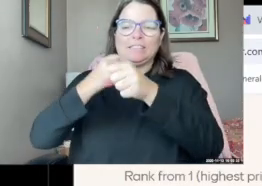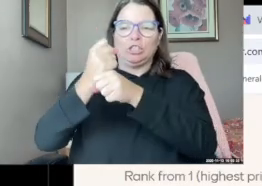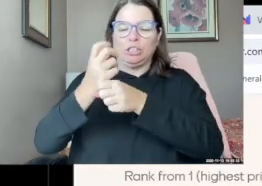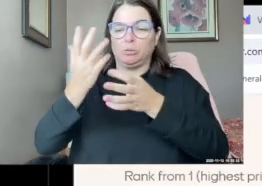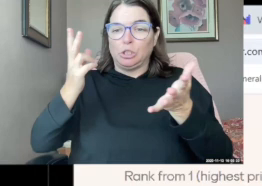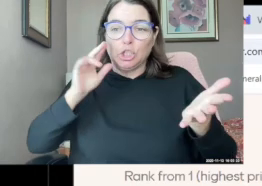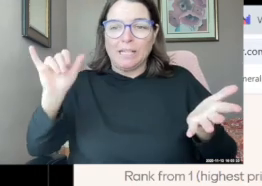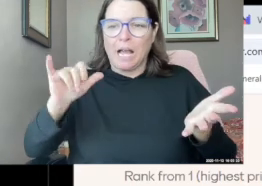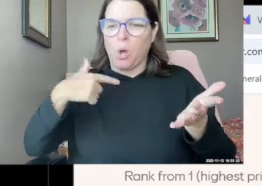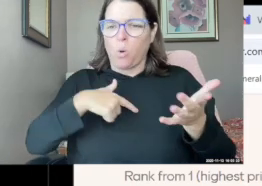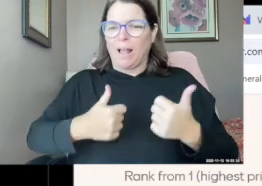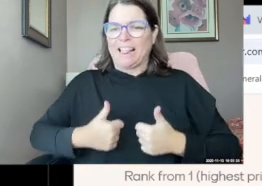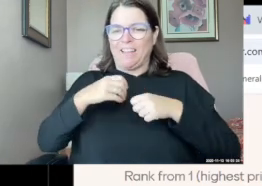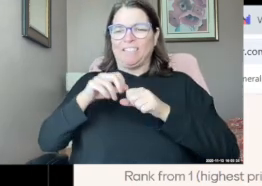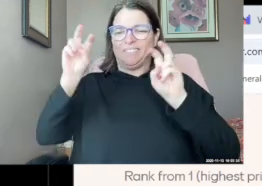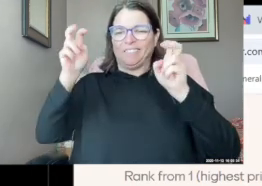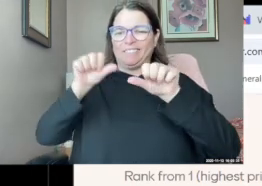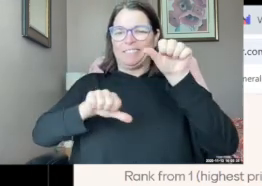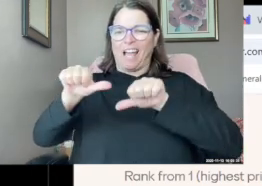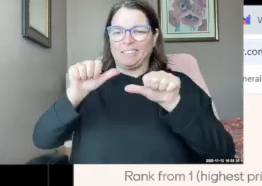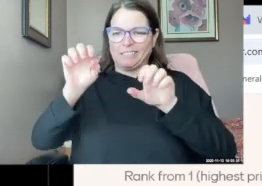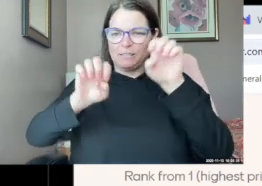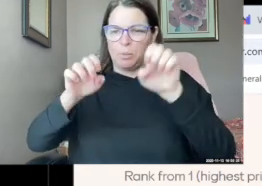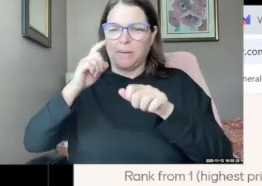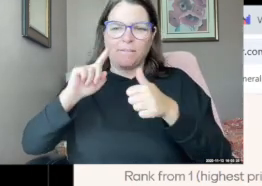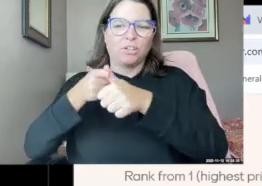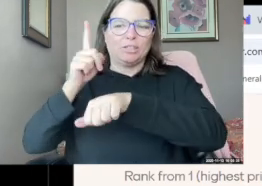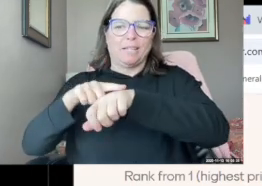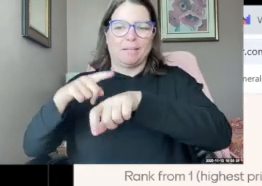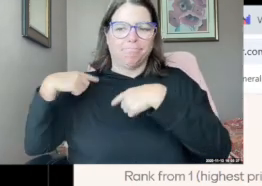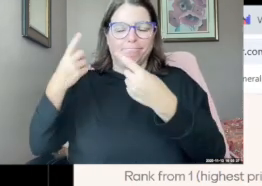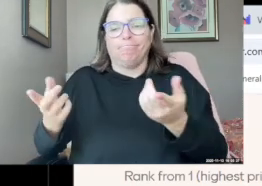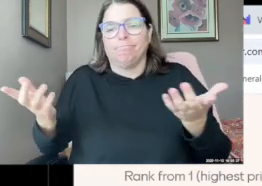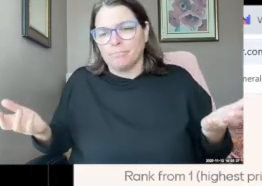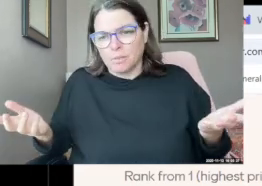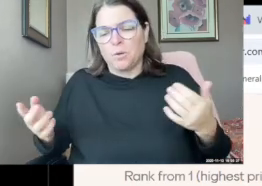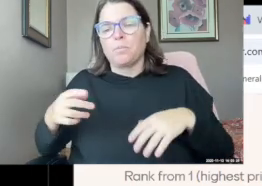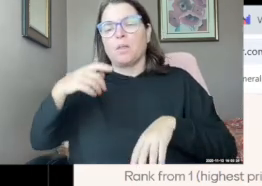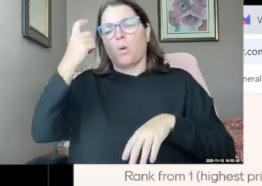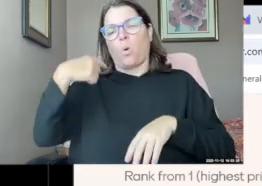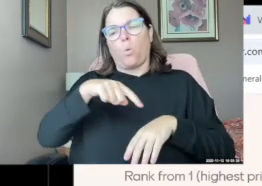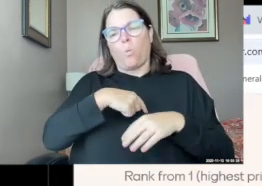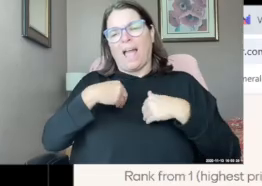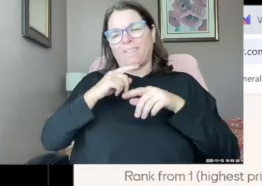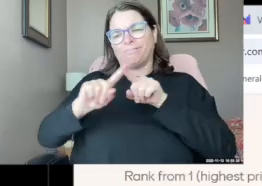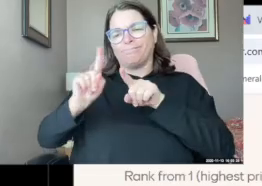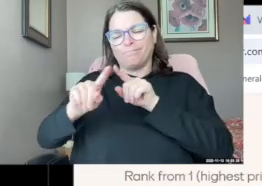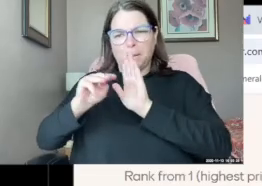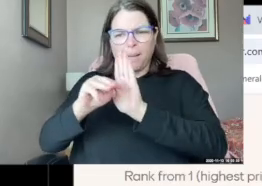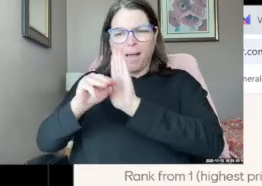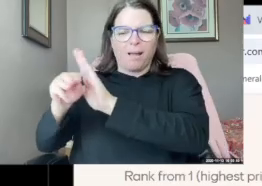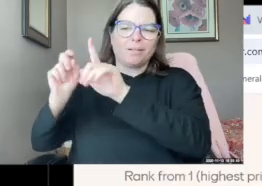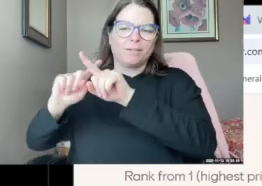look like once the first of the year comes. We're living the science experiment for the first time now. But